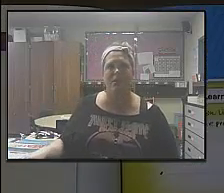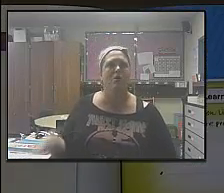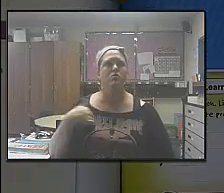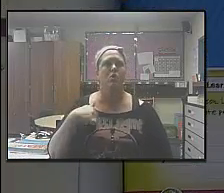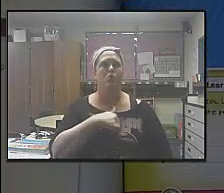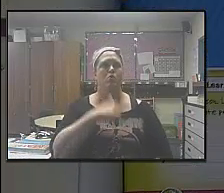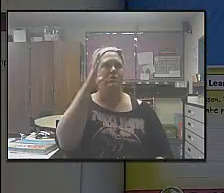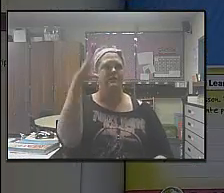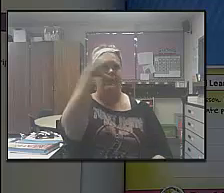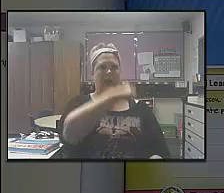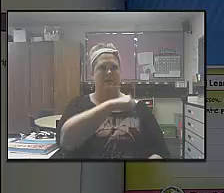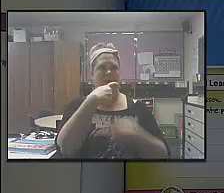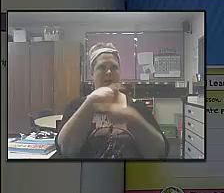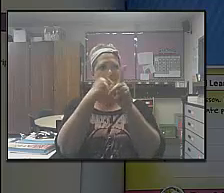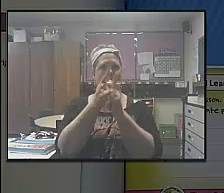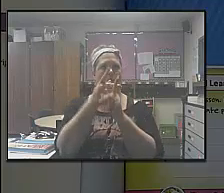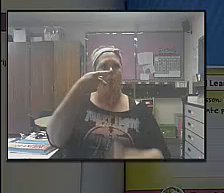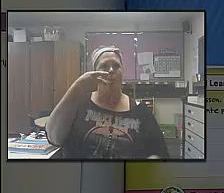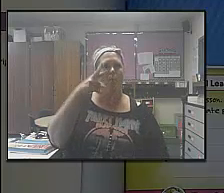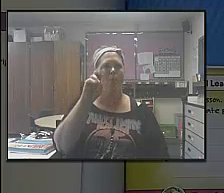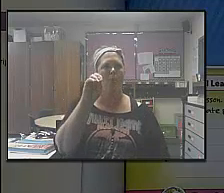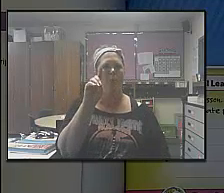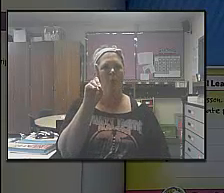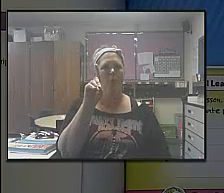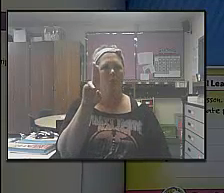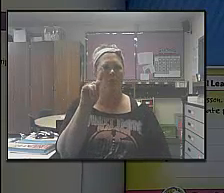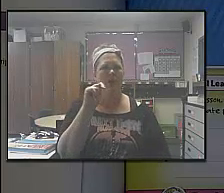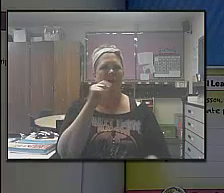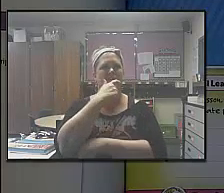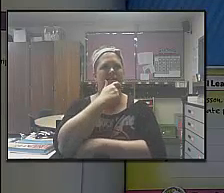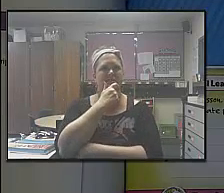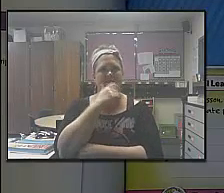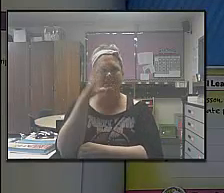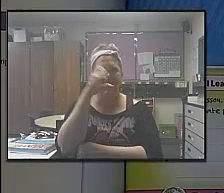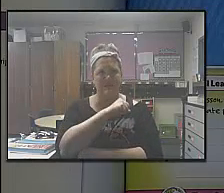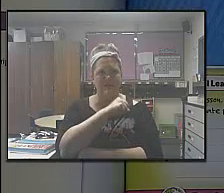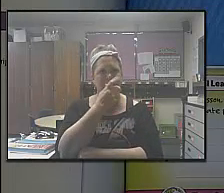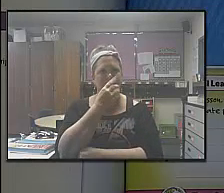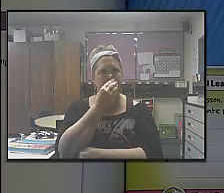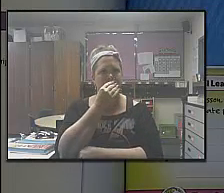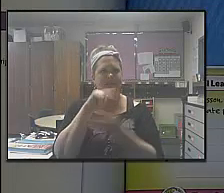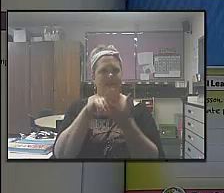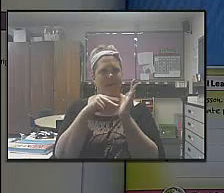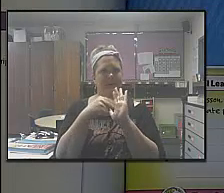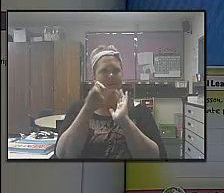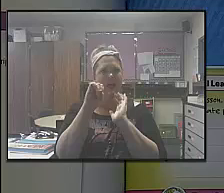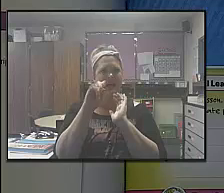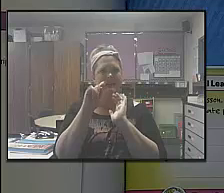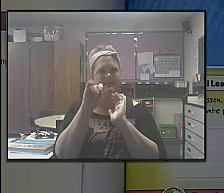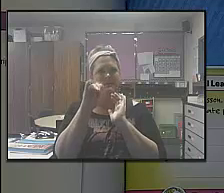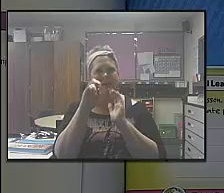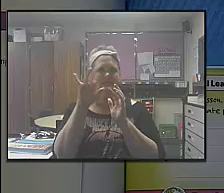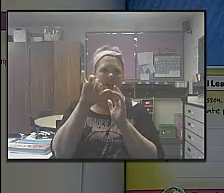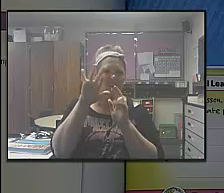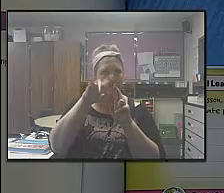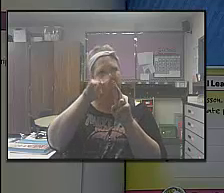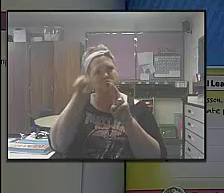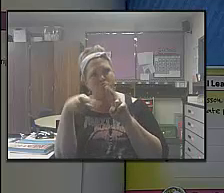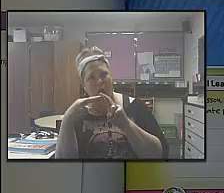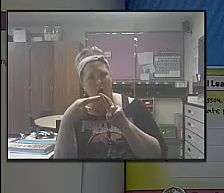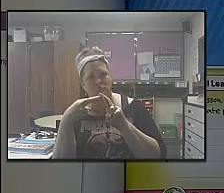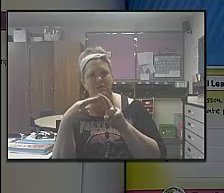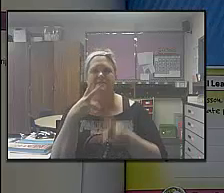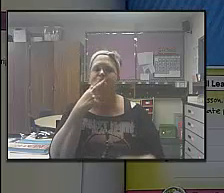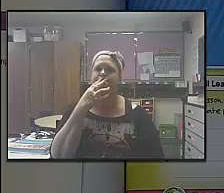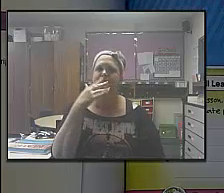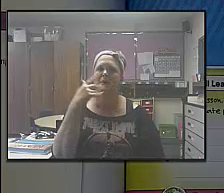gonna 77. estimate products. In your head, you should be thinking, this is the orange one. That's a little bit like page 177. This is